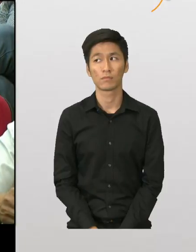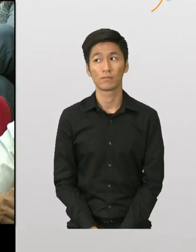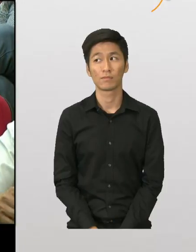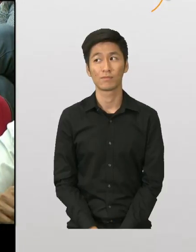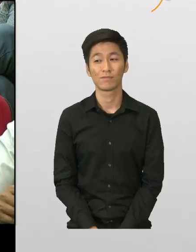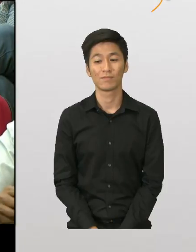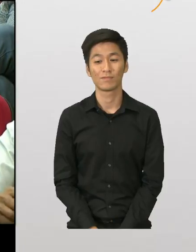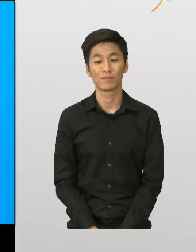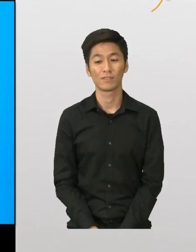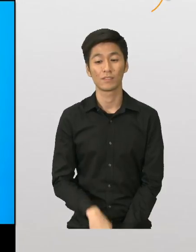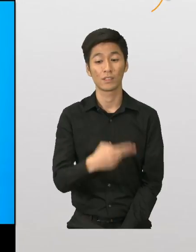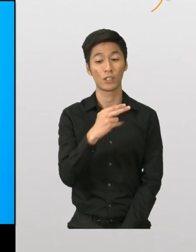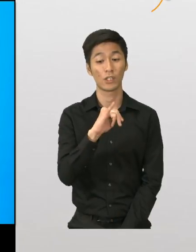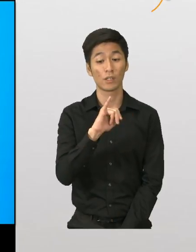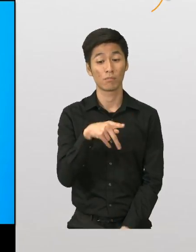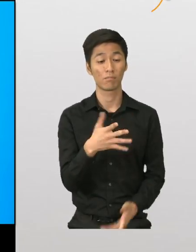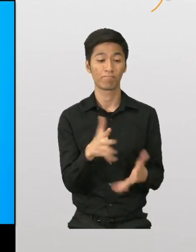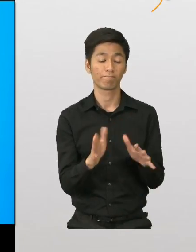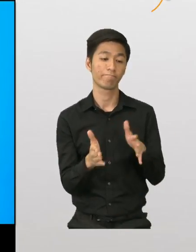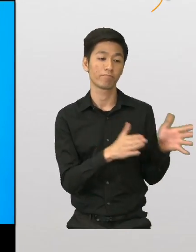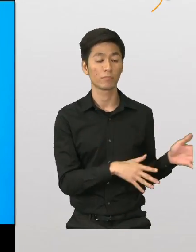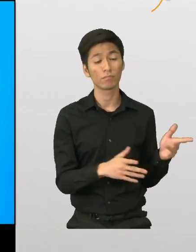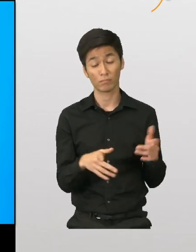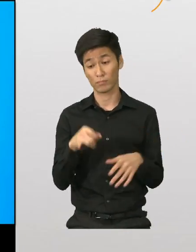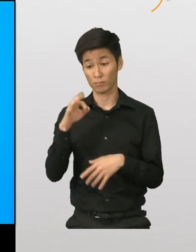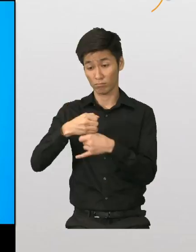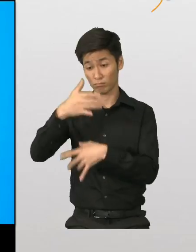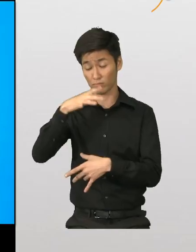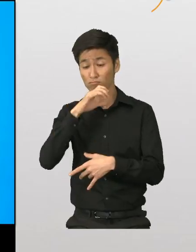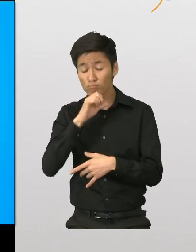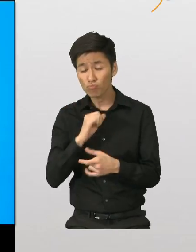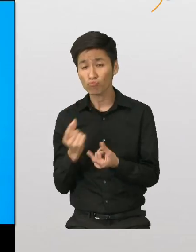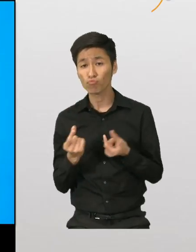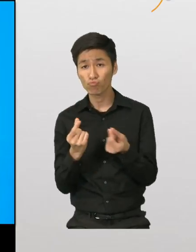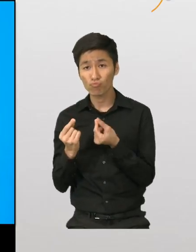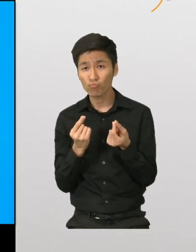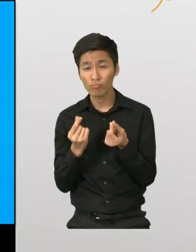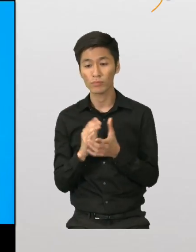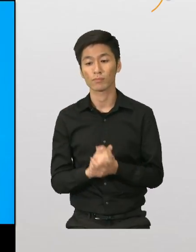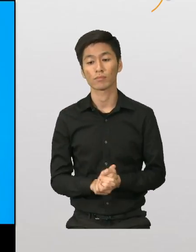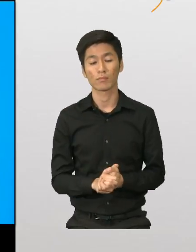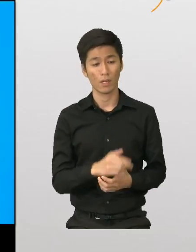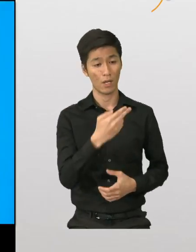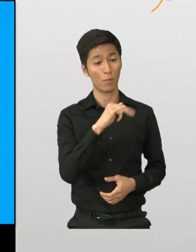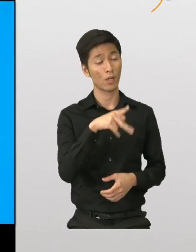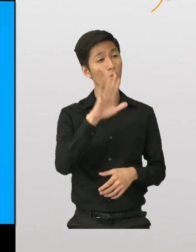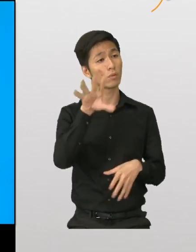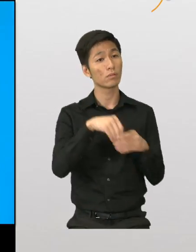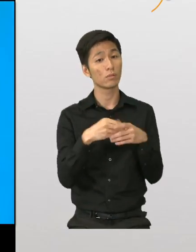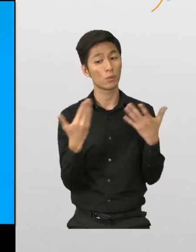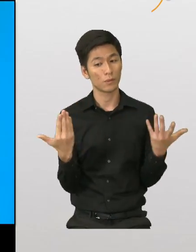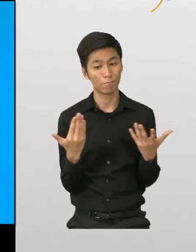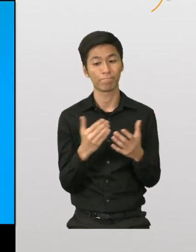Beyond HIP, what more can we do as our flats grow older? The expanded HIP will include flats built up